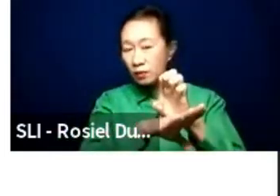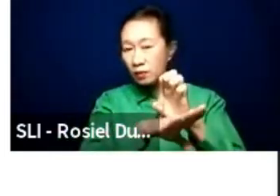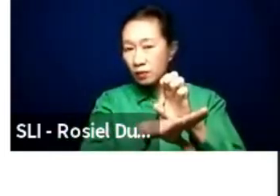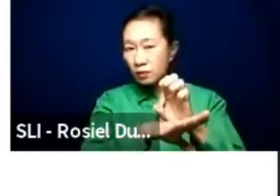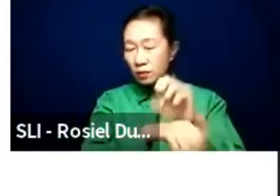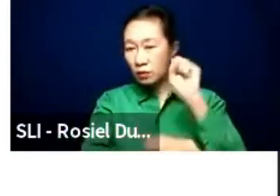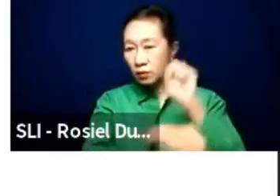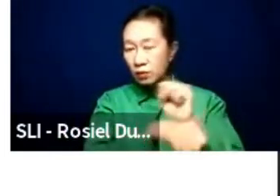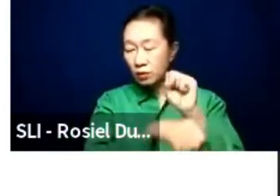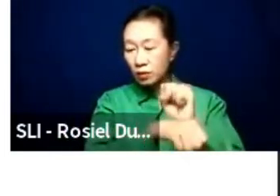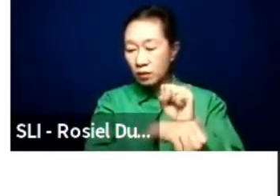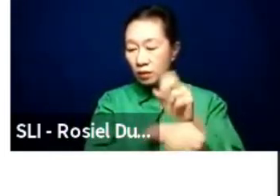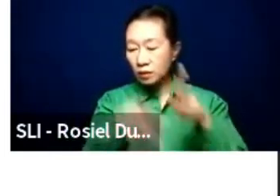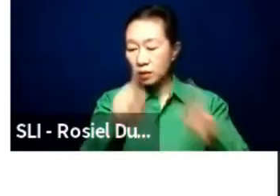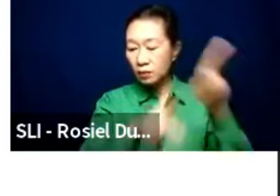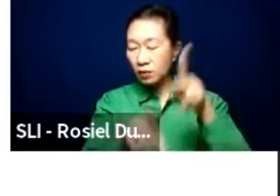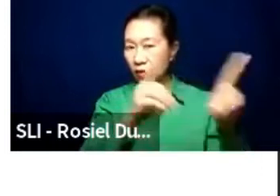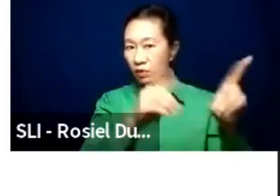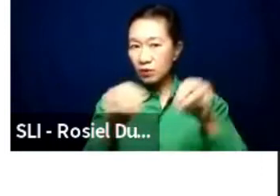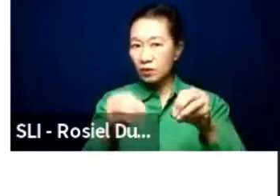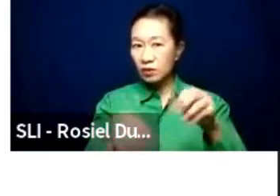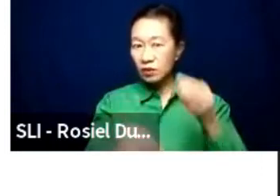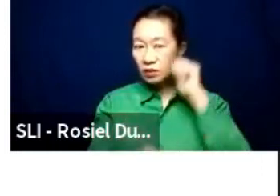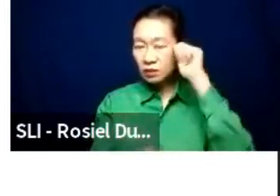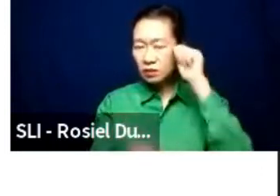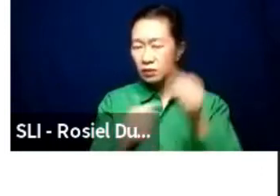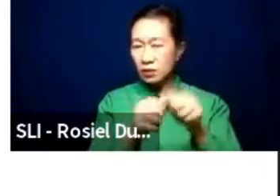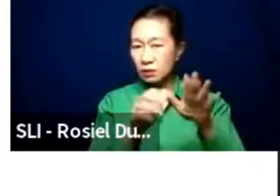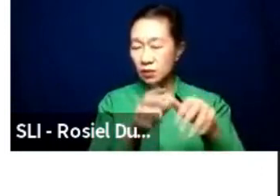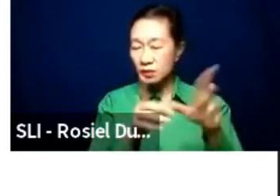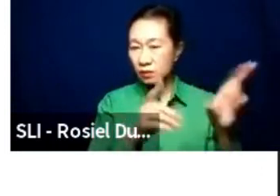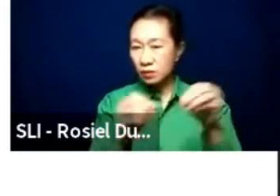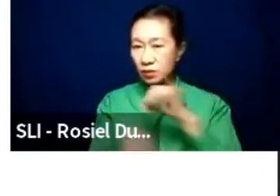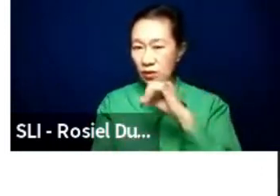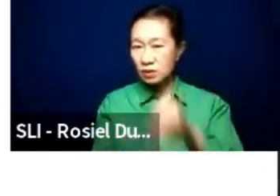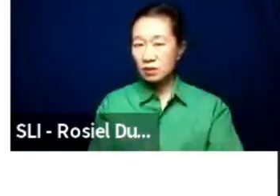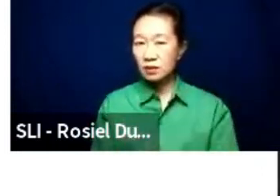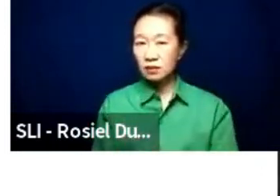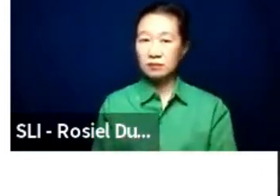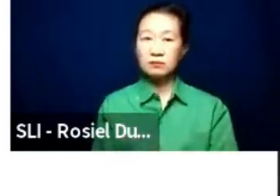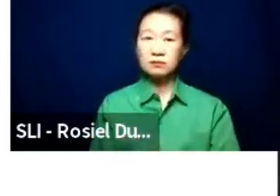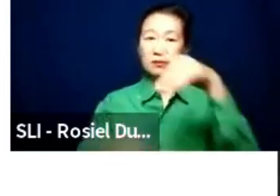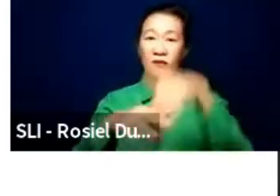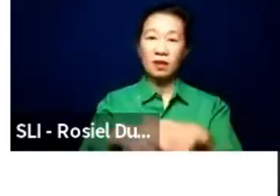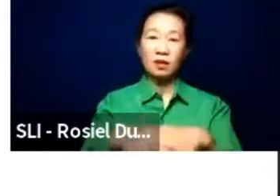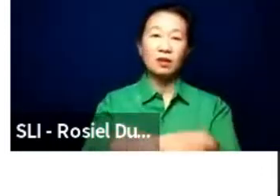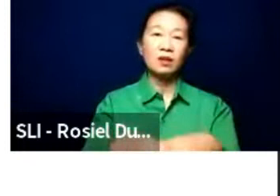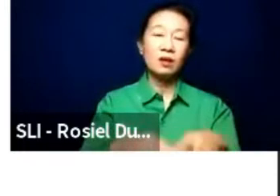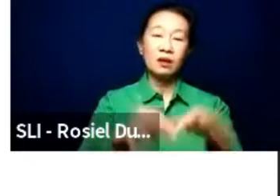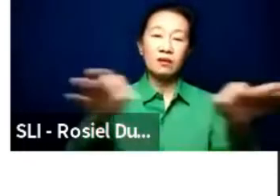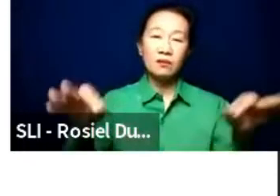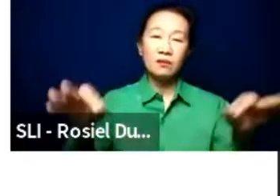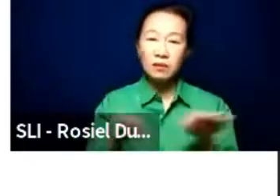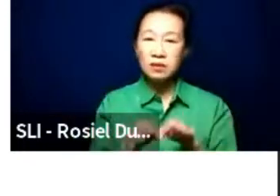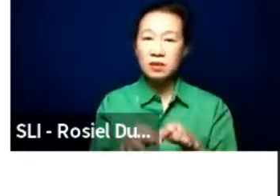the work that the people do, or the work that the adults with disabilities do, is in a certain facility that's